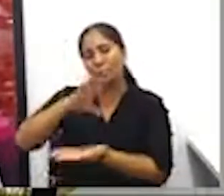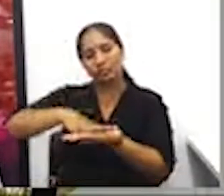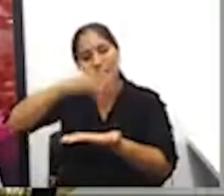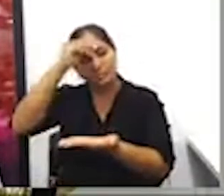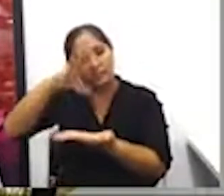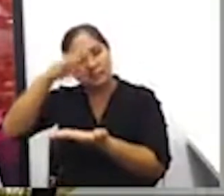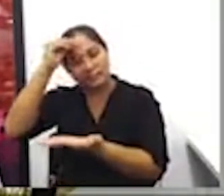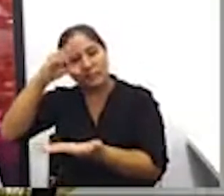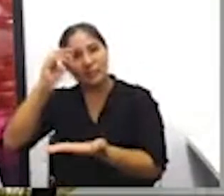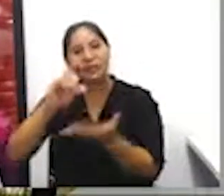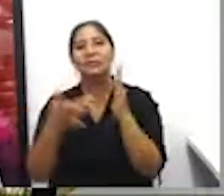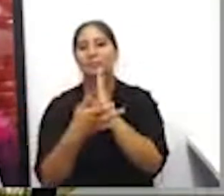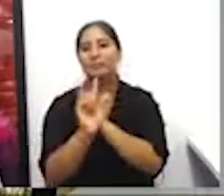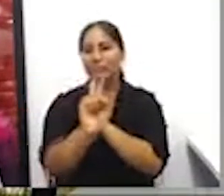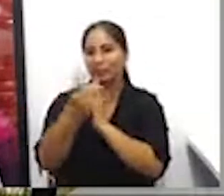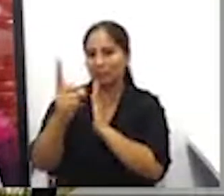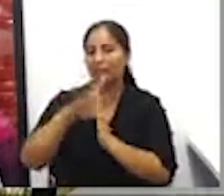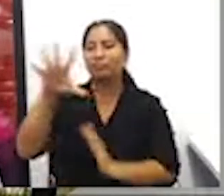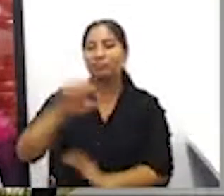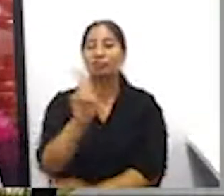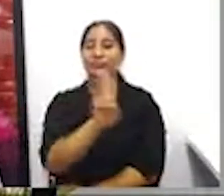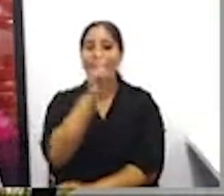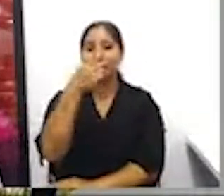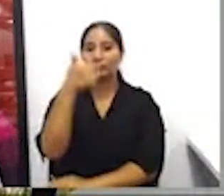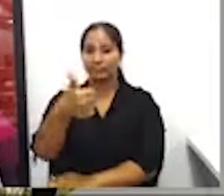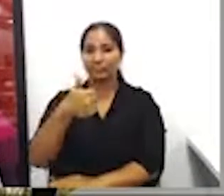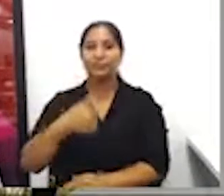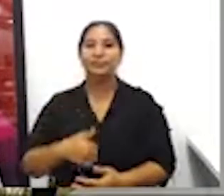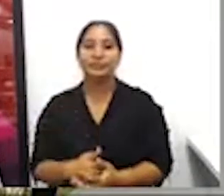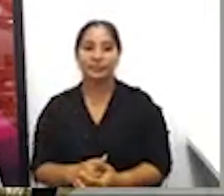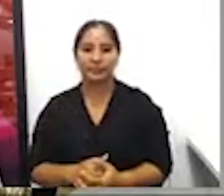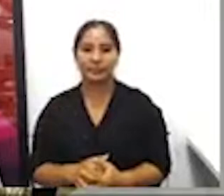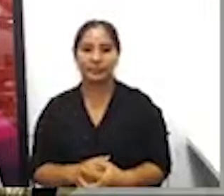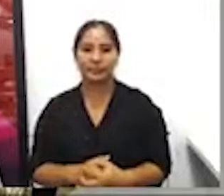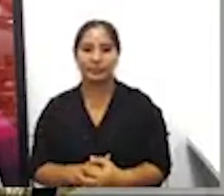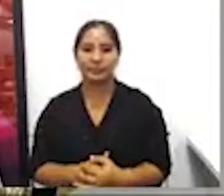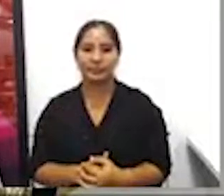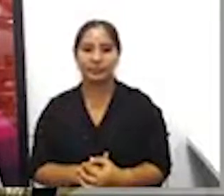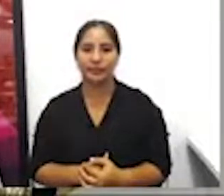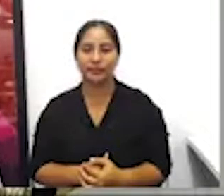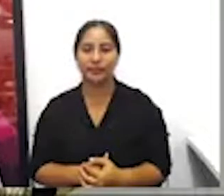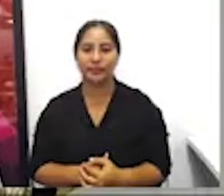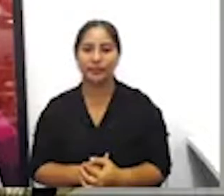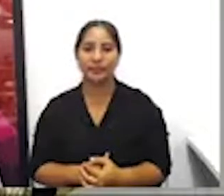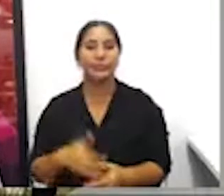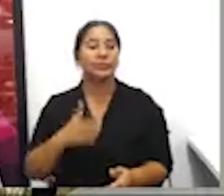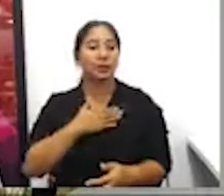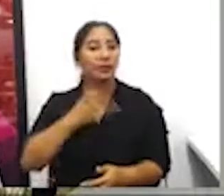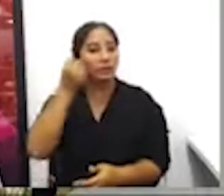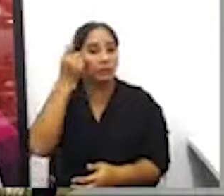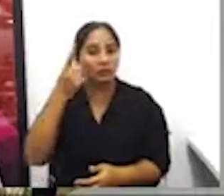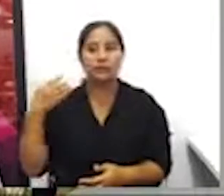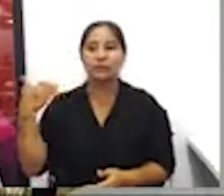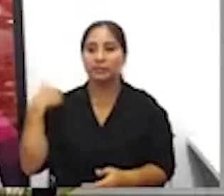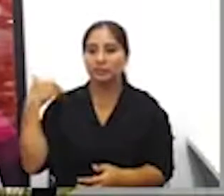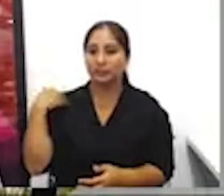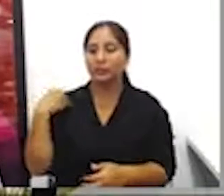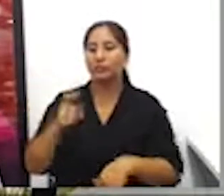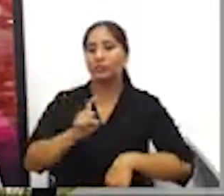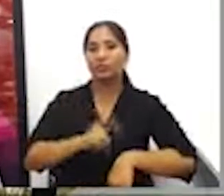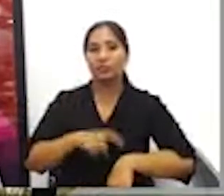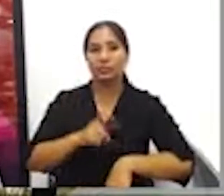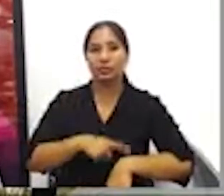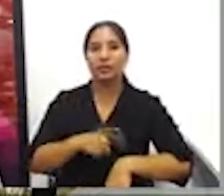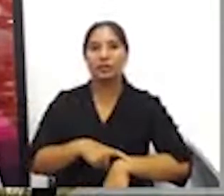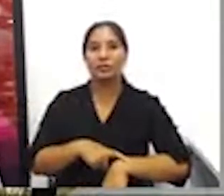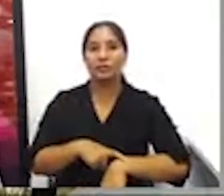and also to our special guests. And I think we have some time to open the floor for more questions. I think we have time for